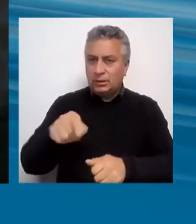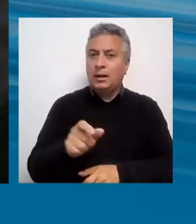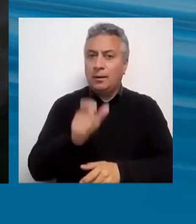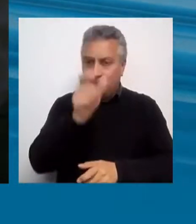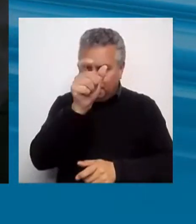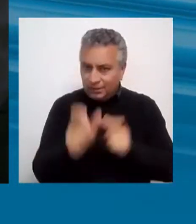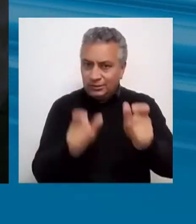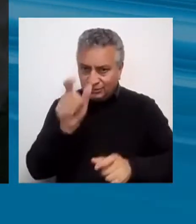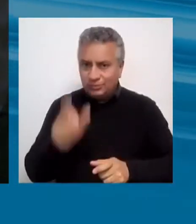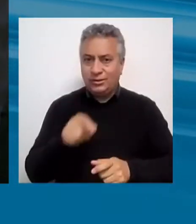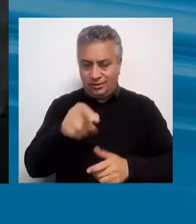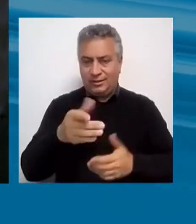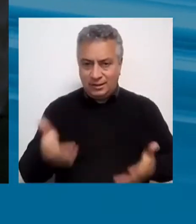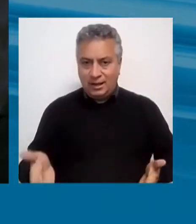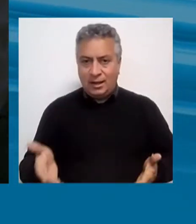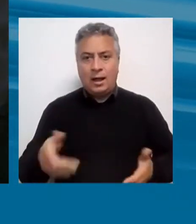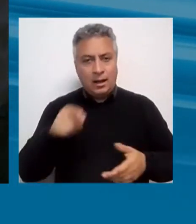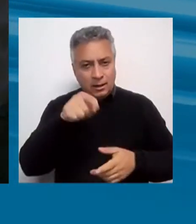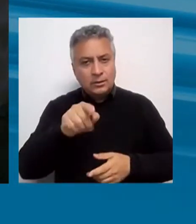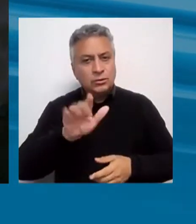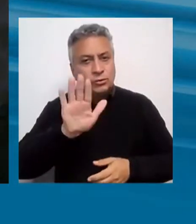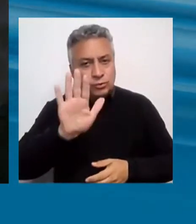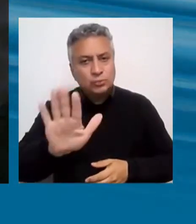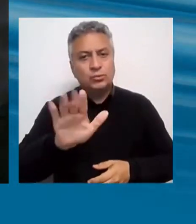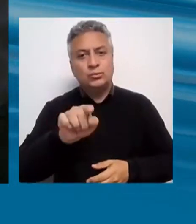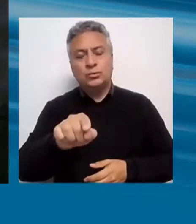of a human being since